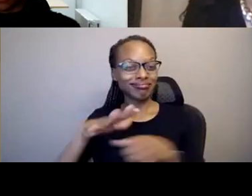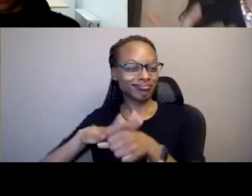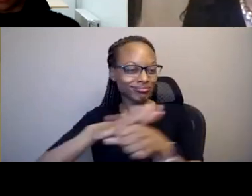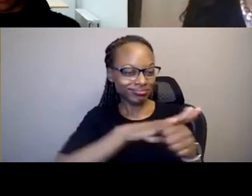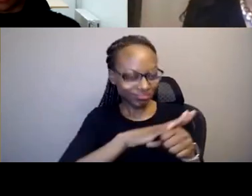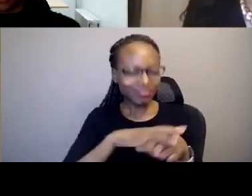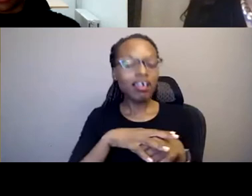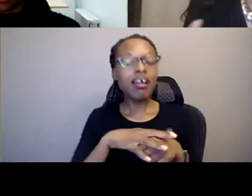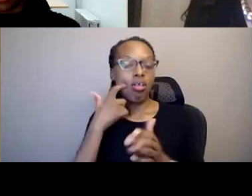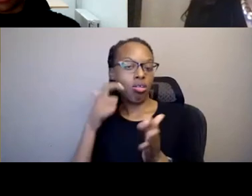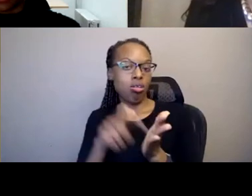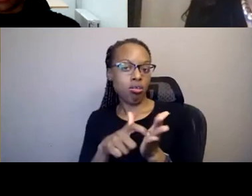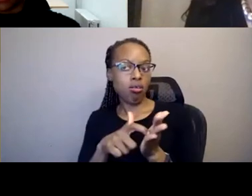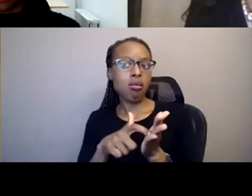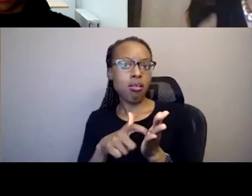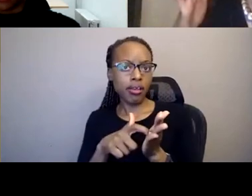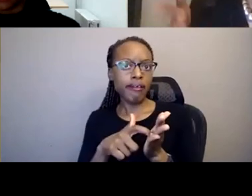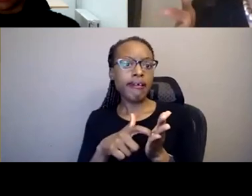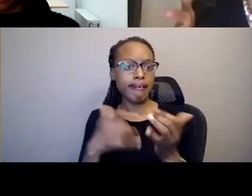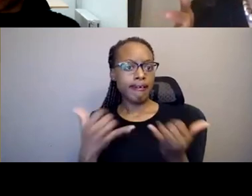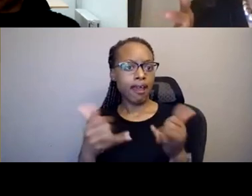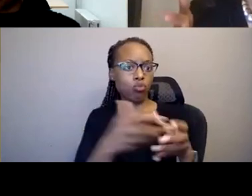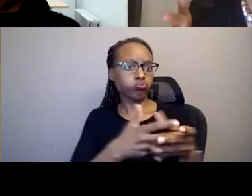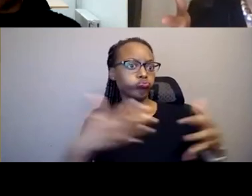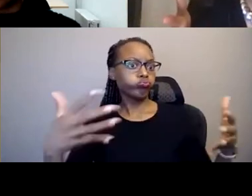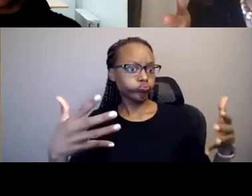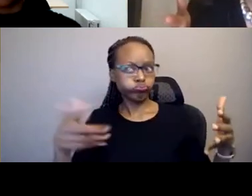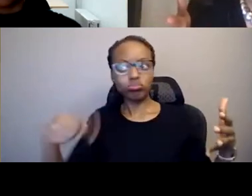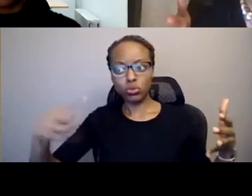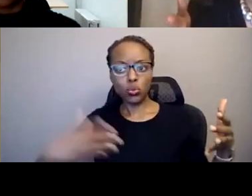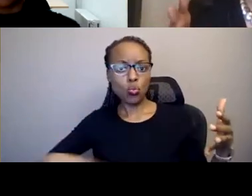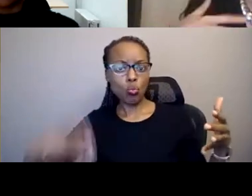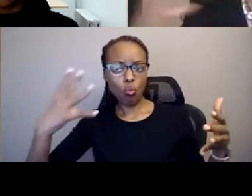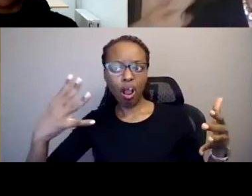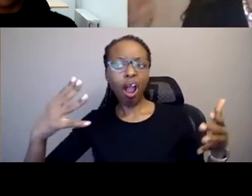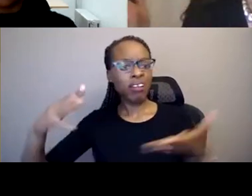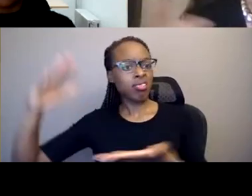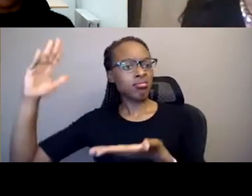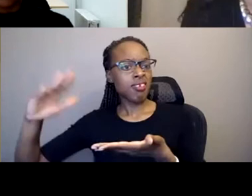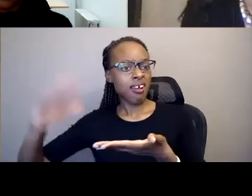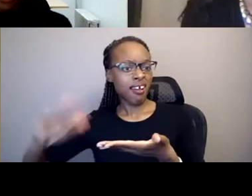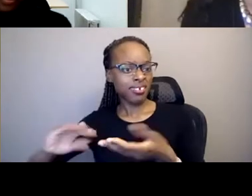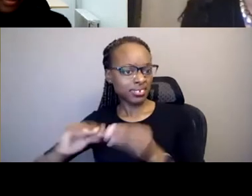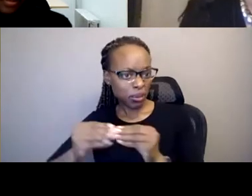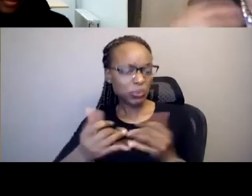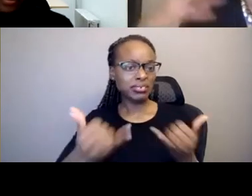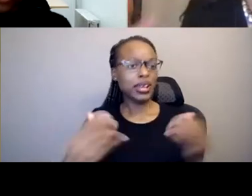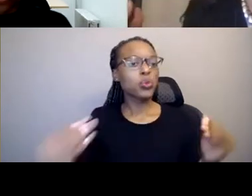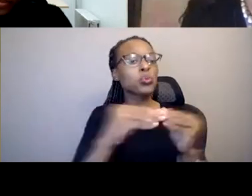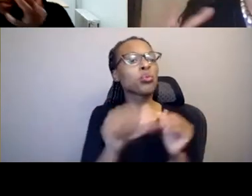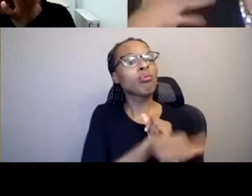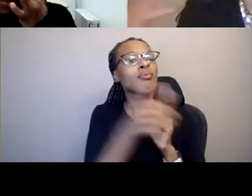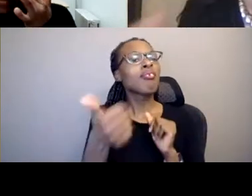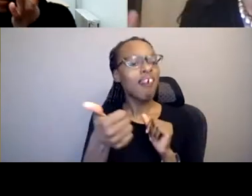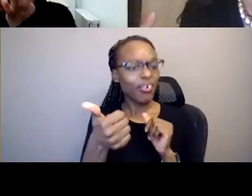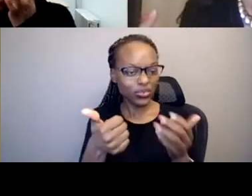being the majority of the population before the mid-century mark, which has elicited lots and lots of fear and has also contributed to the rise of white